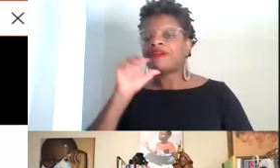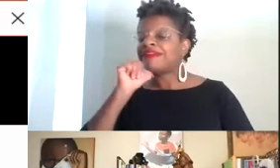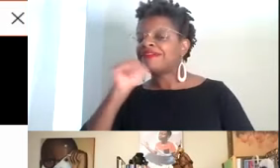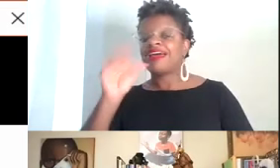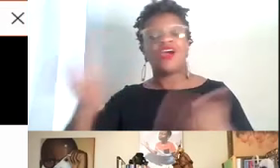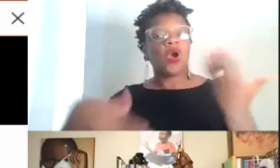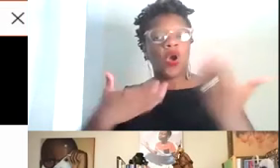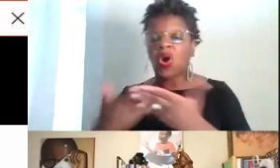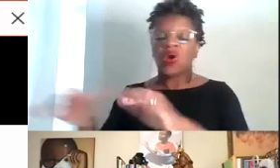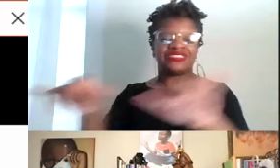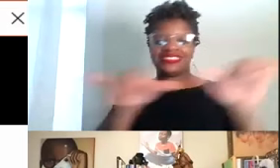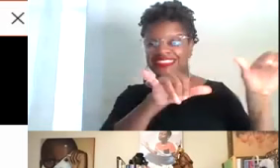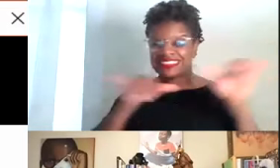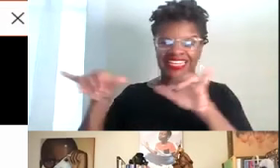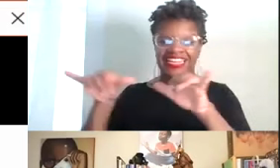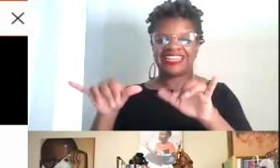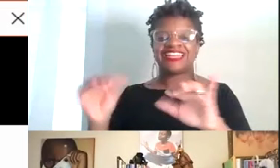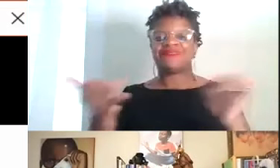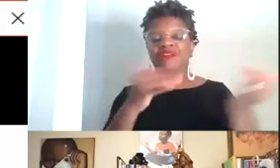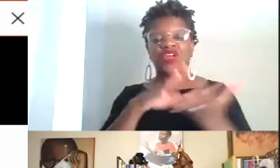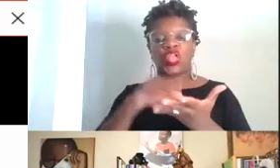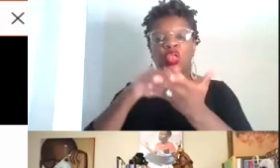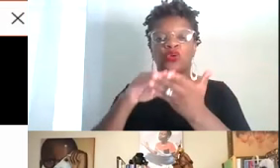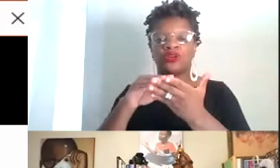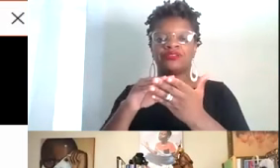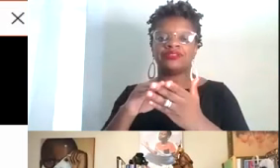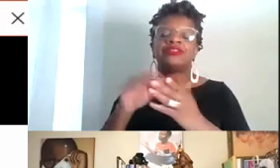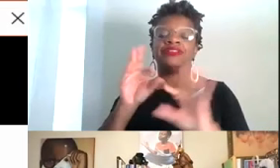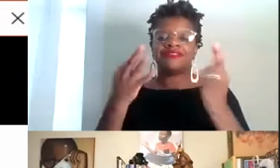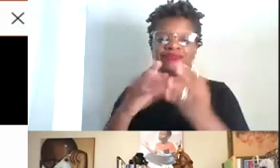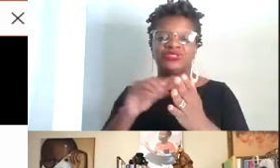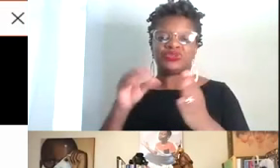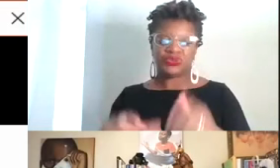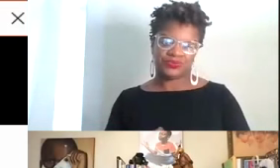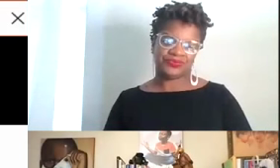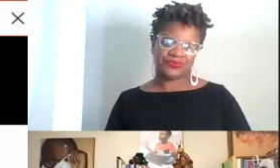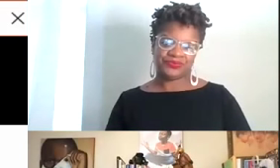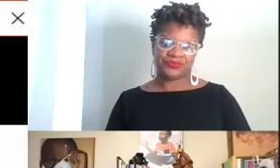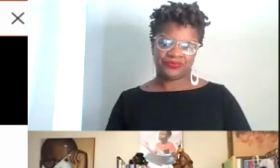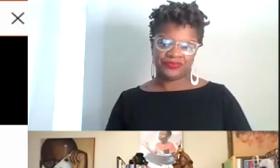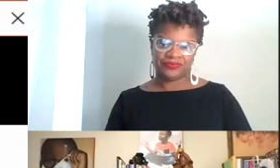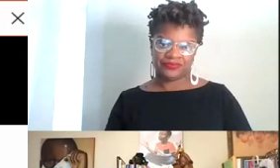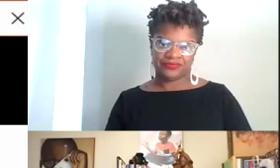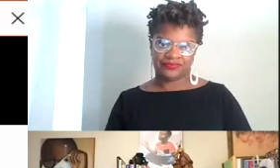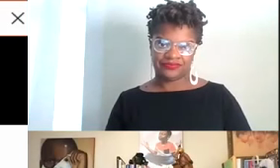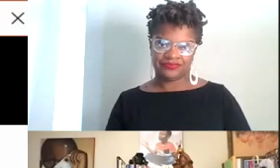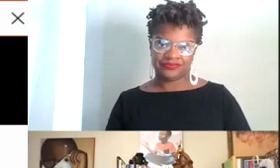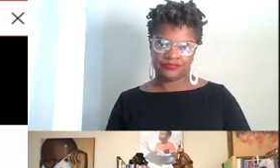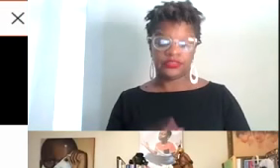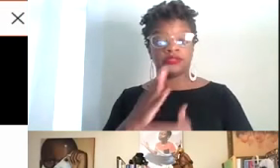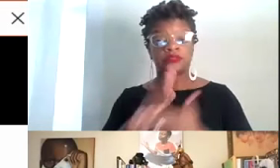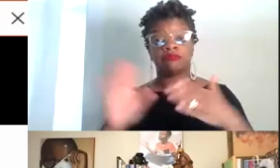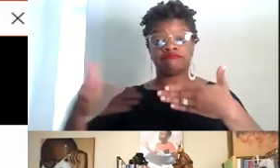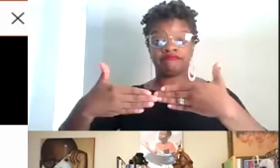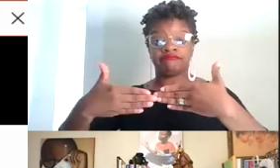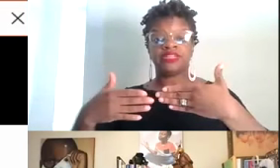school buildings are successfully meeting those expectations of families and students. Some of the barriers